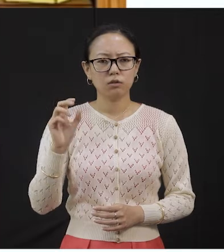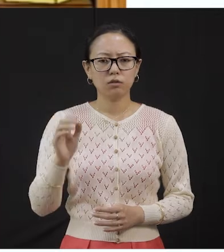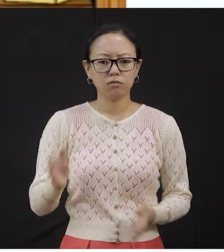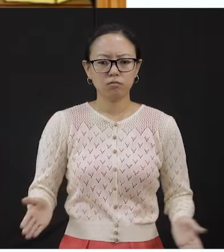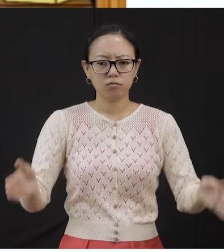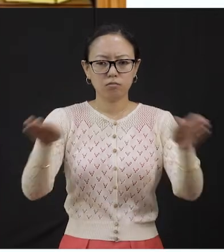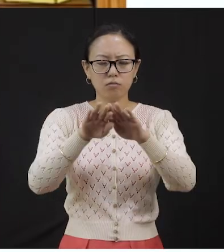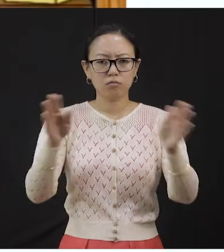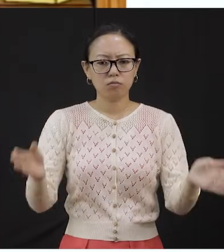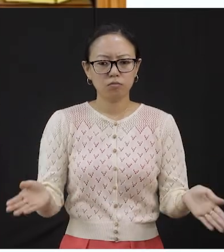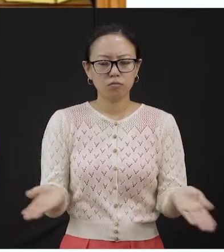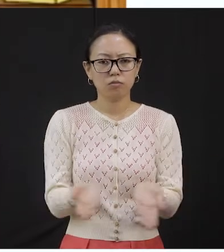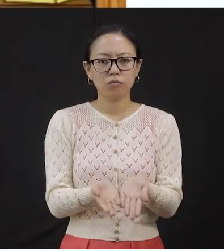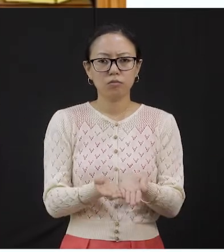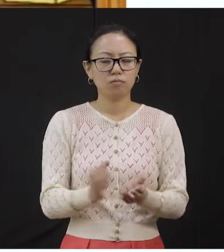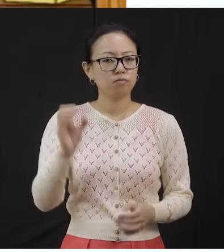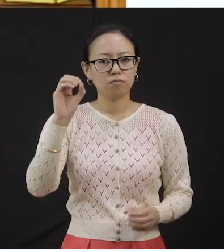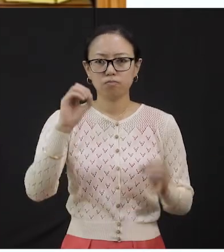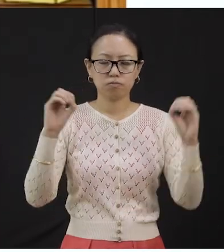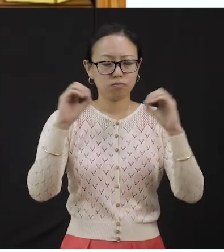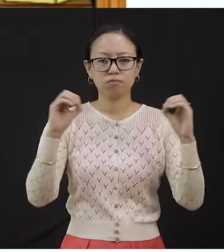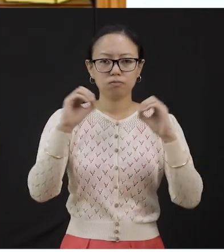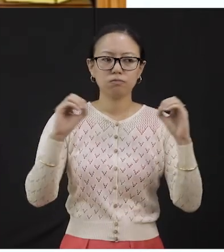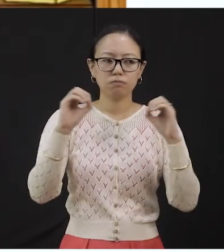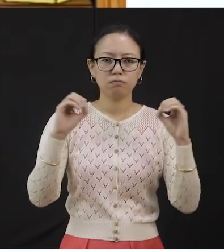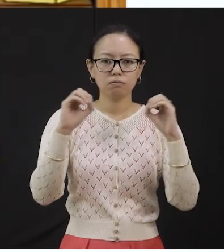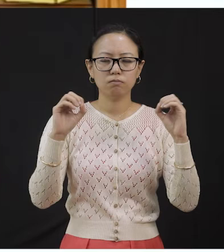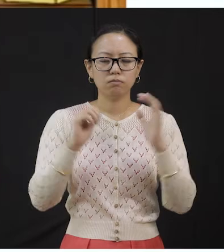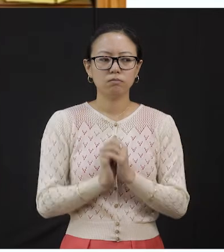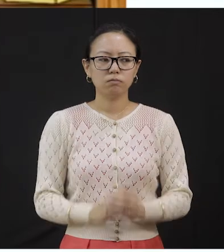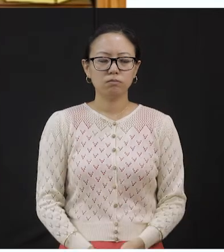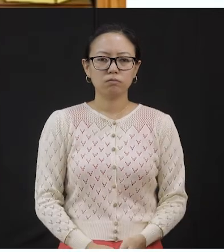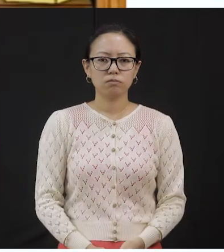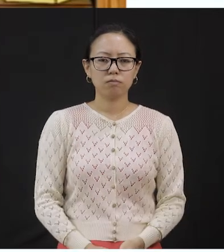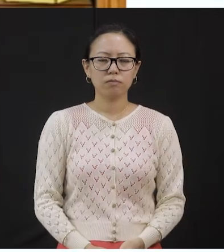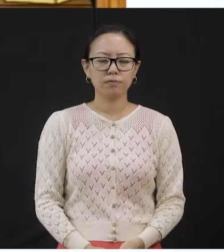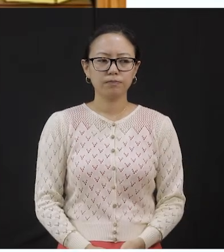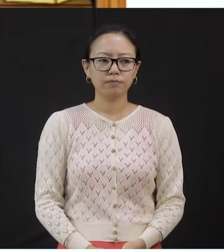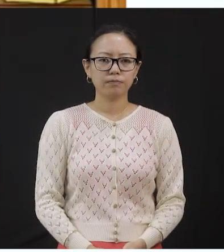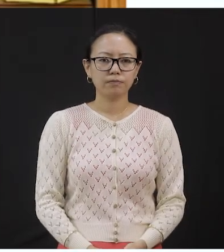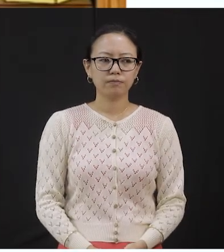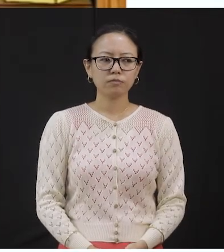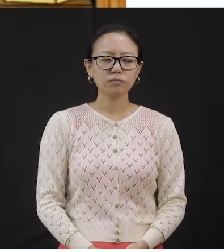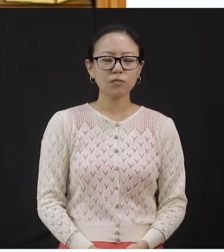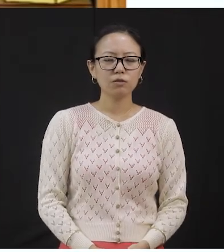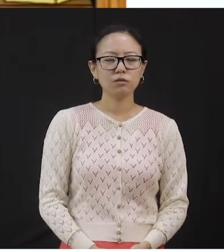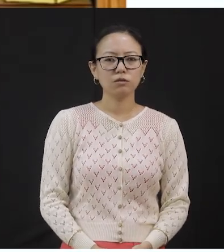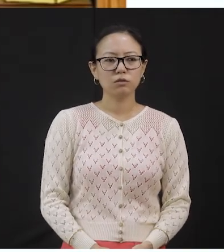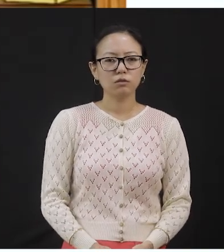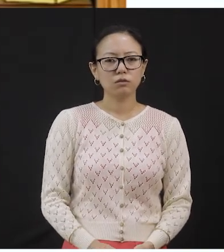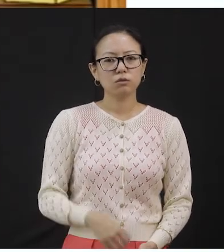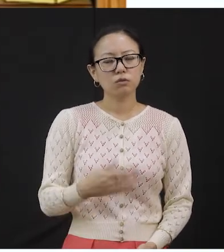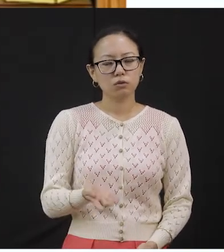here? Is it 2 or 3? Yes, you are right. There's nothing in this table,